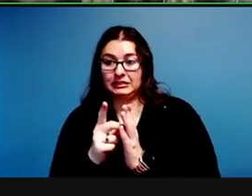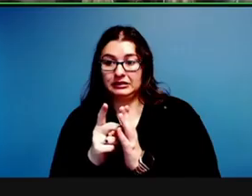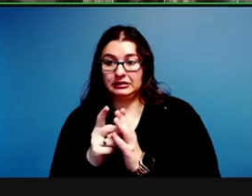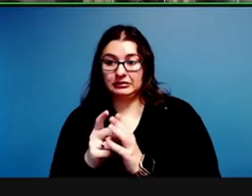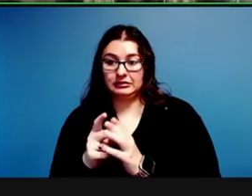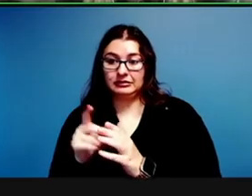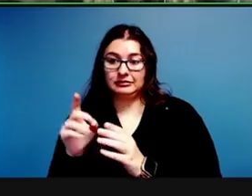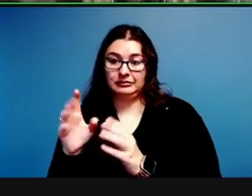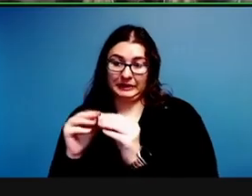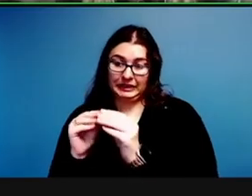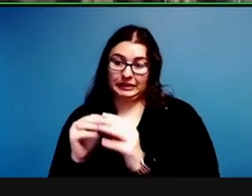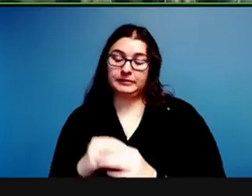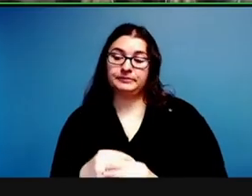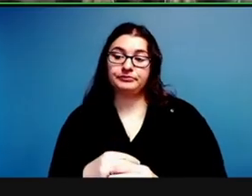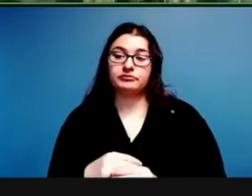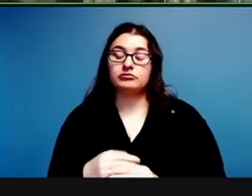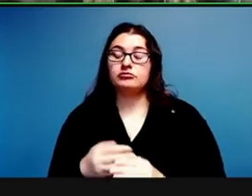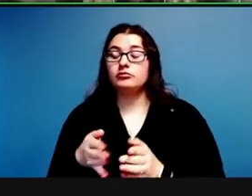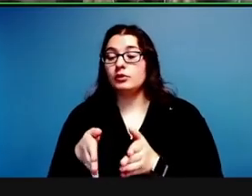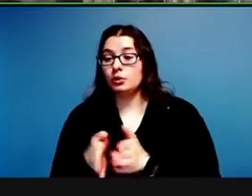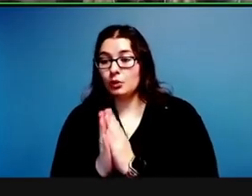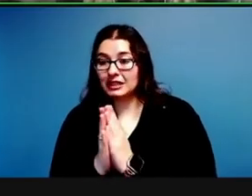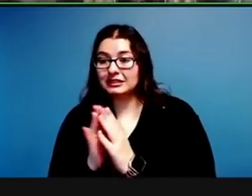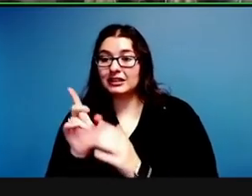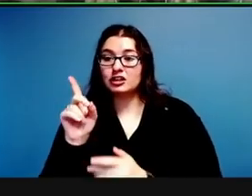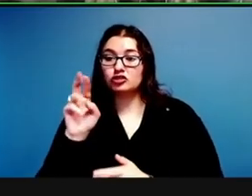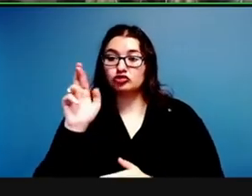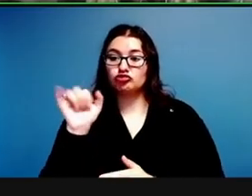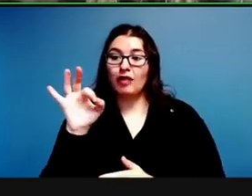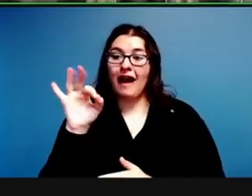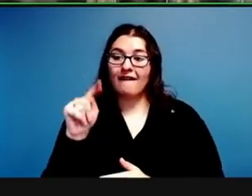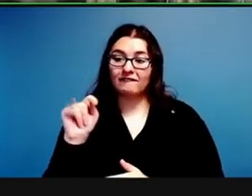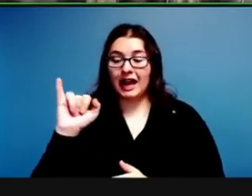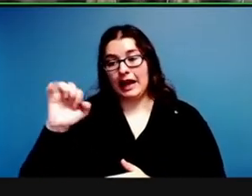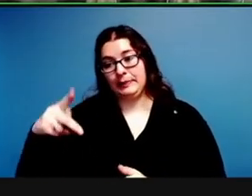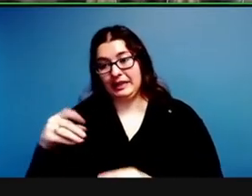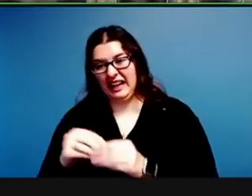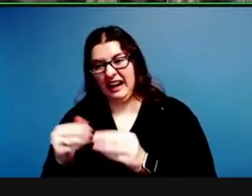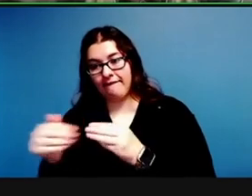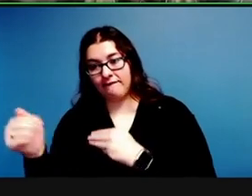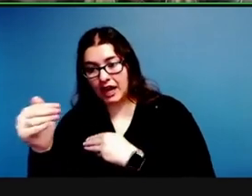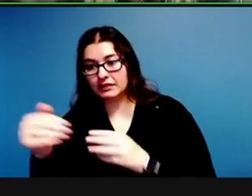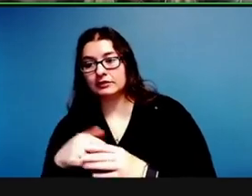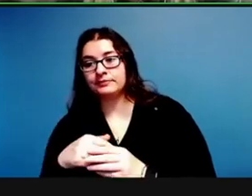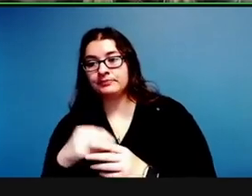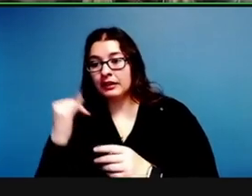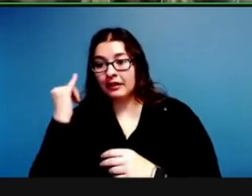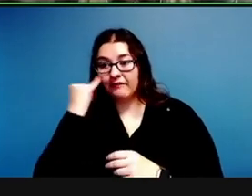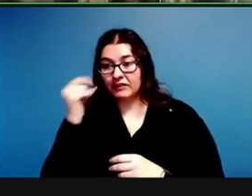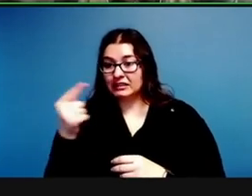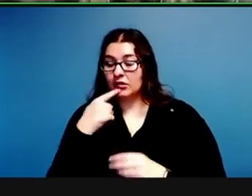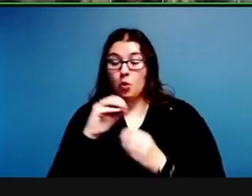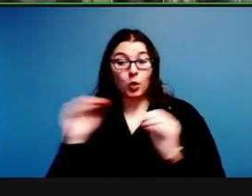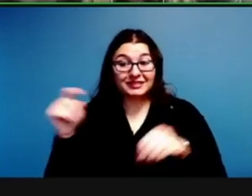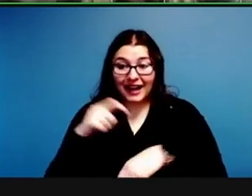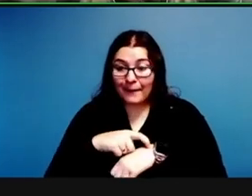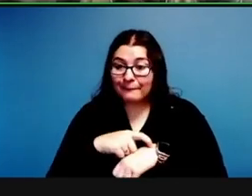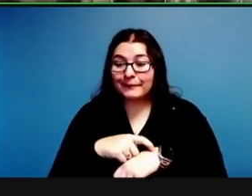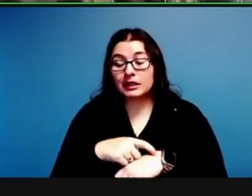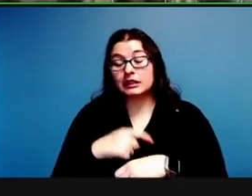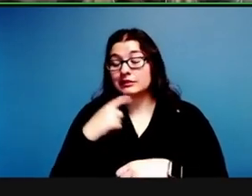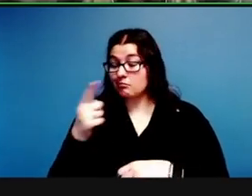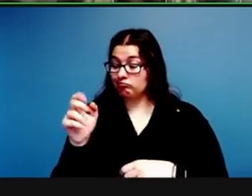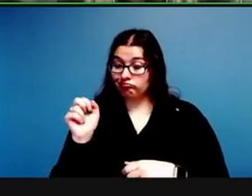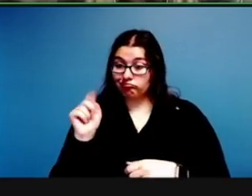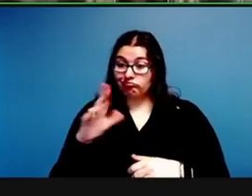time in the meeting. Request that draft IEP in advance. If they say they don't have time, then say,